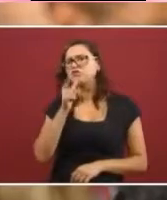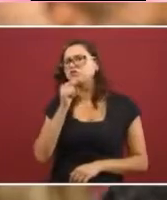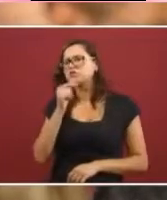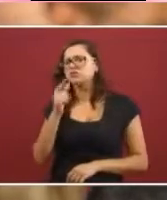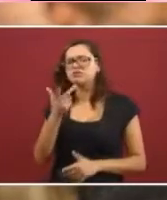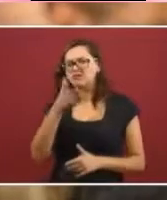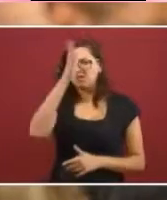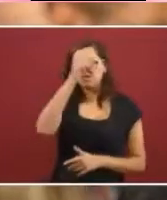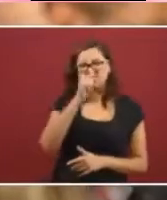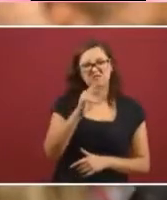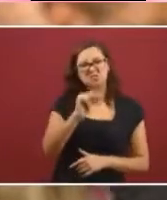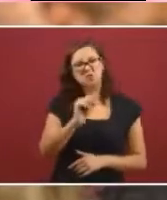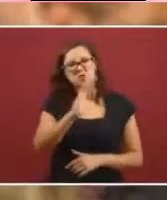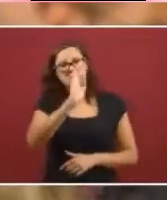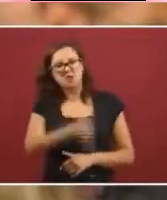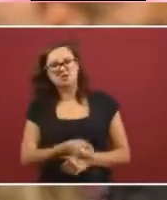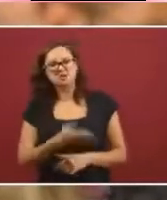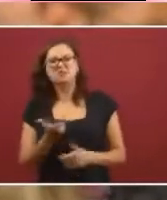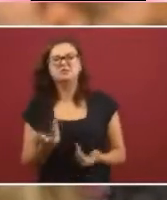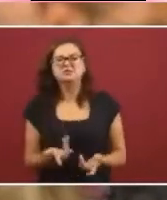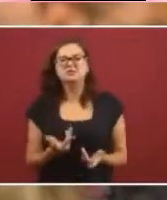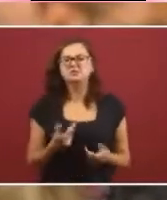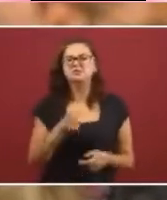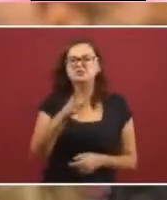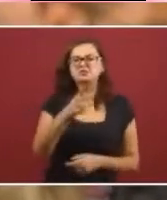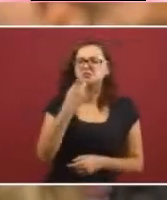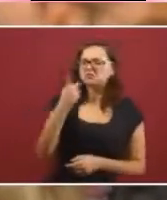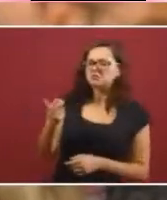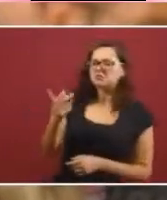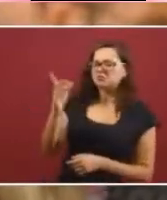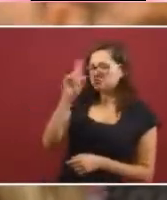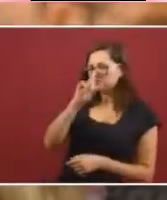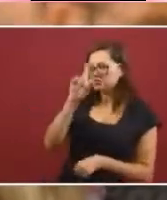the dissidents of the police that do not accept the new